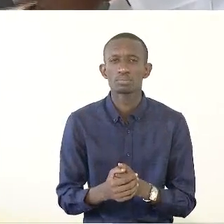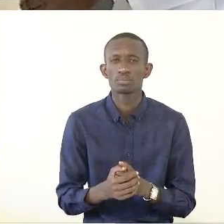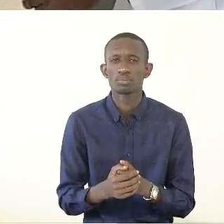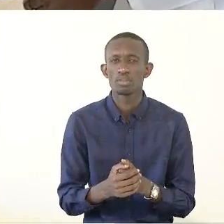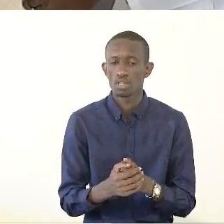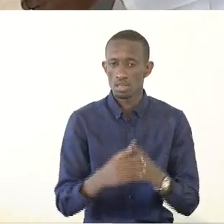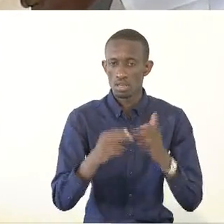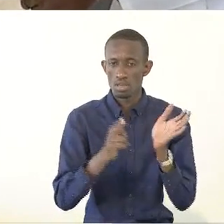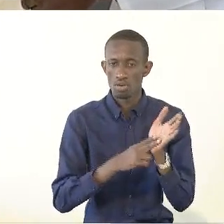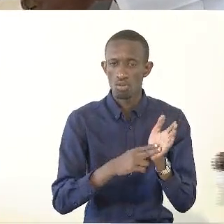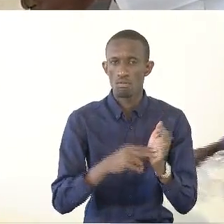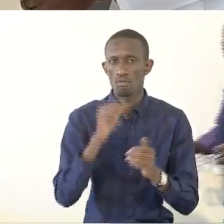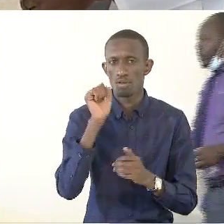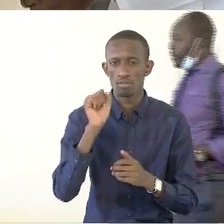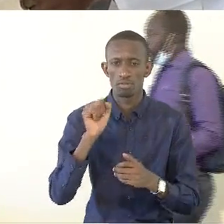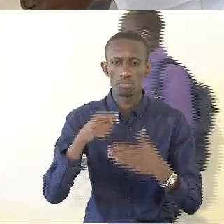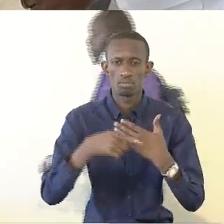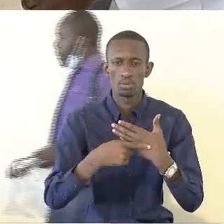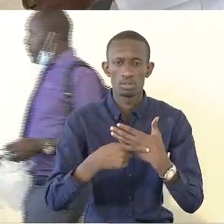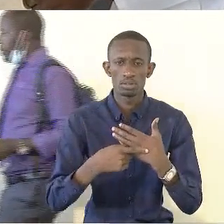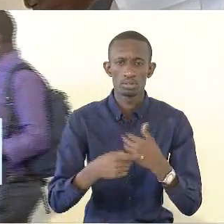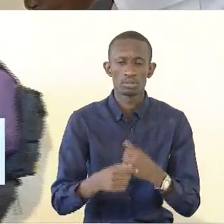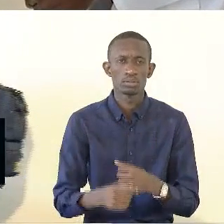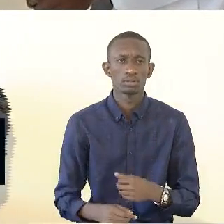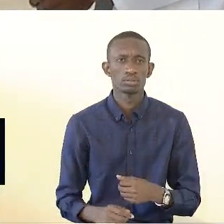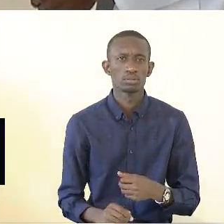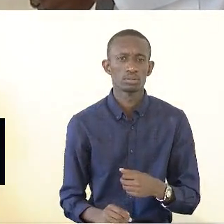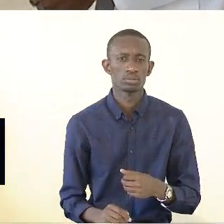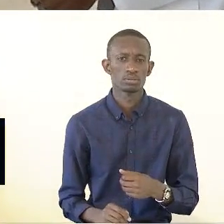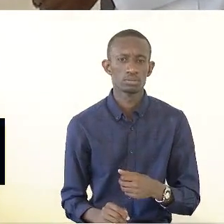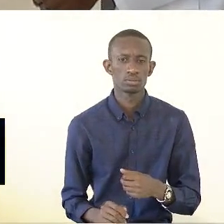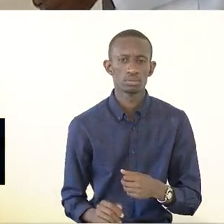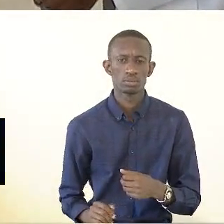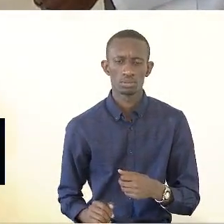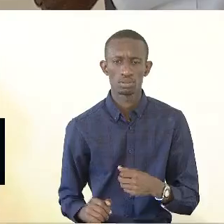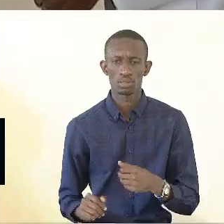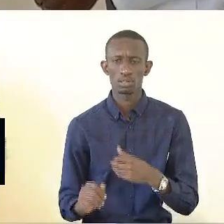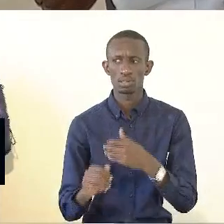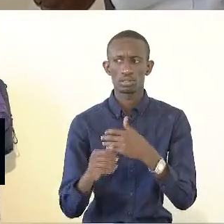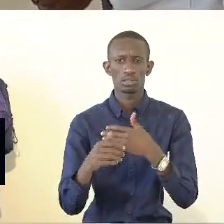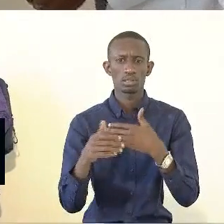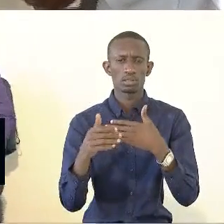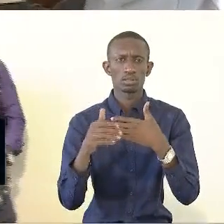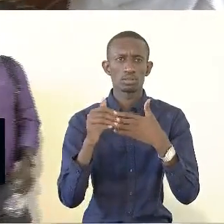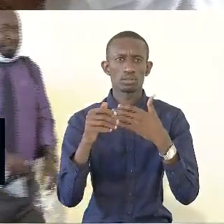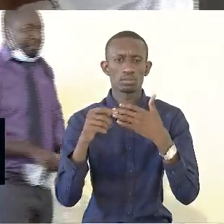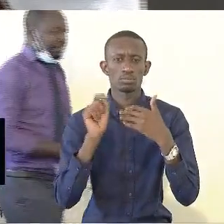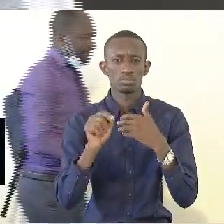In case x equals negative 2.5, y will be negative